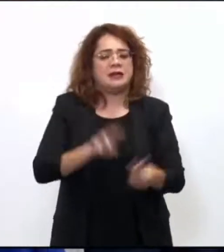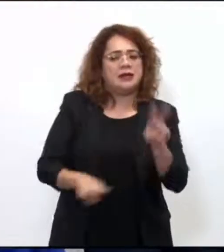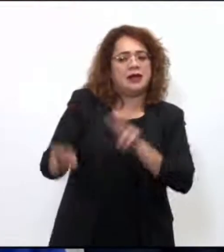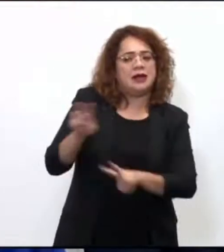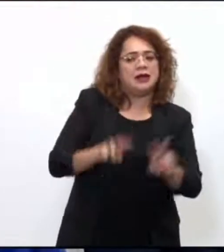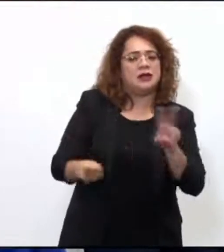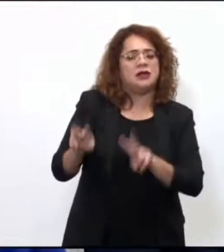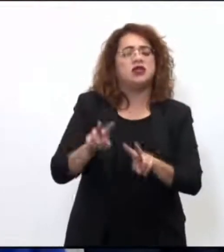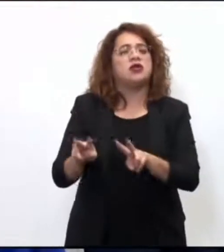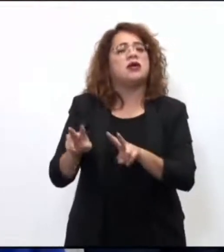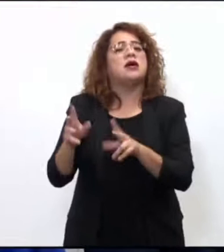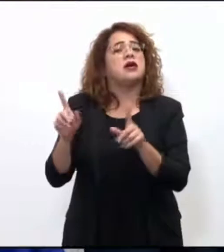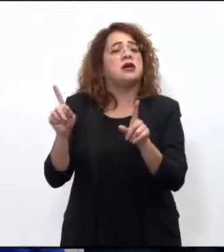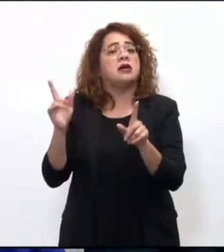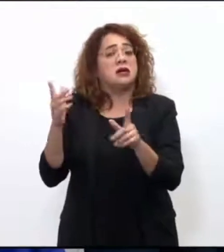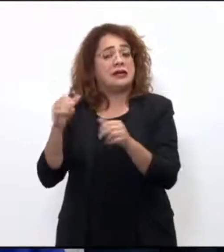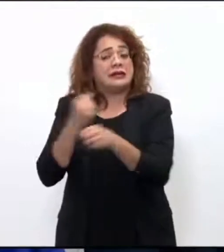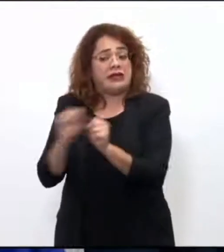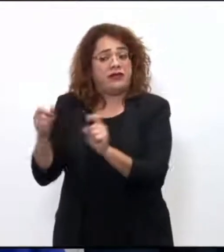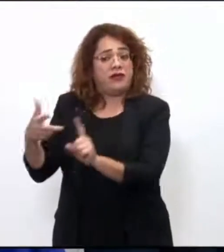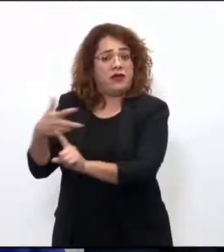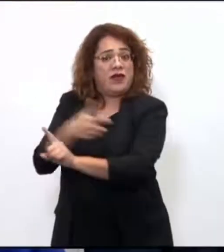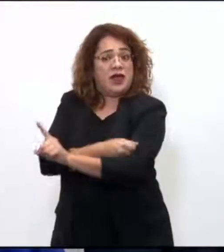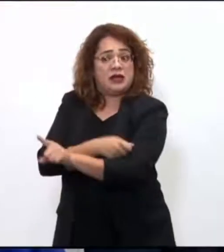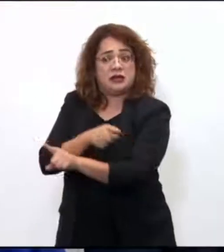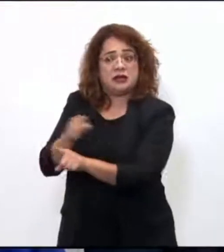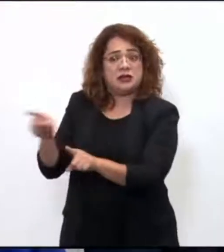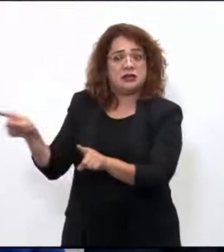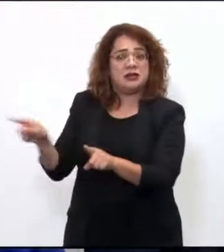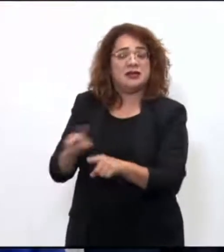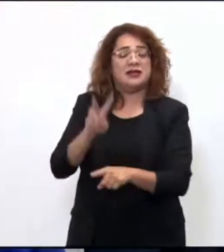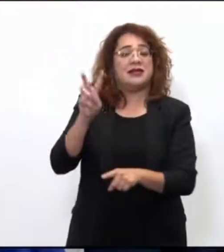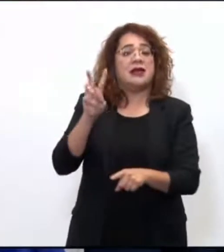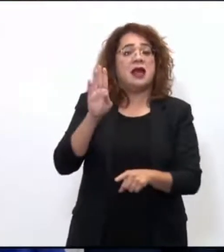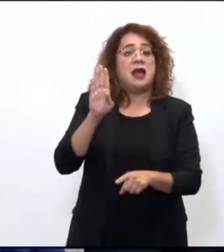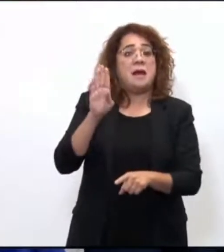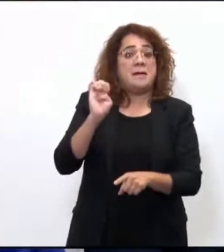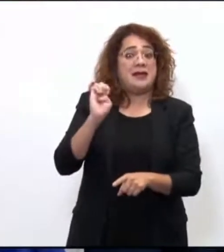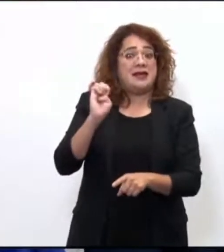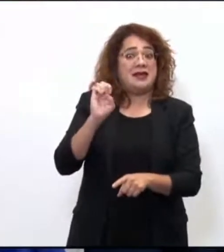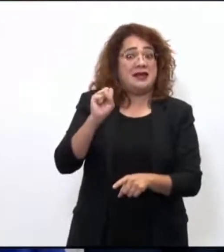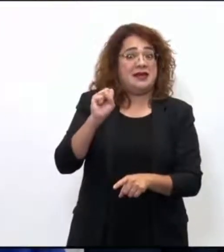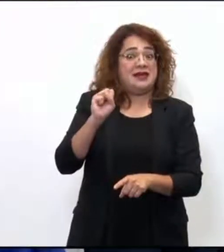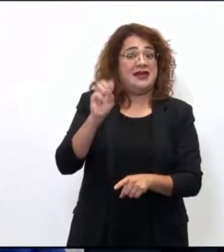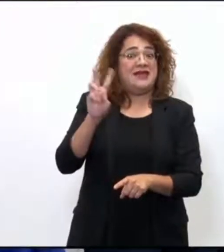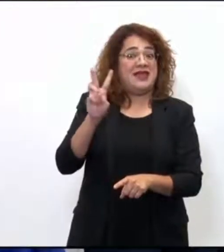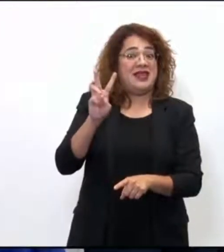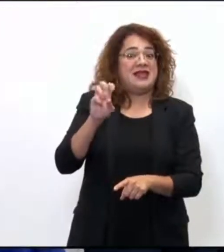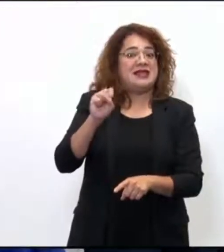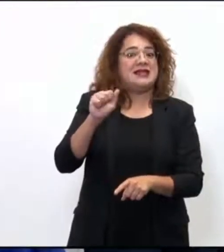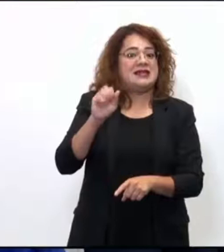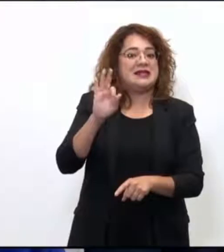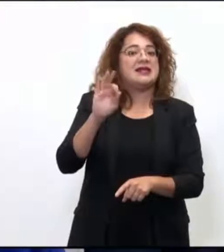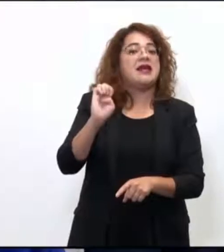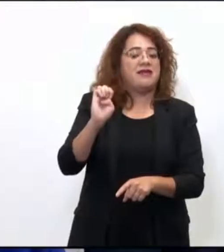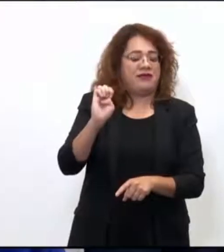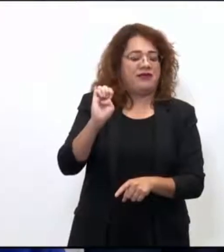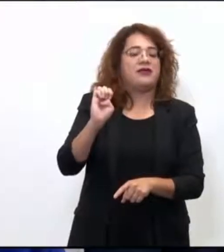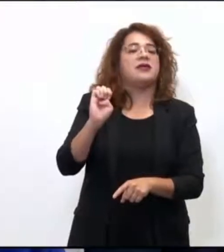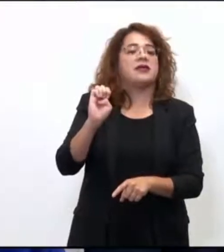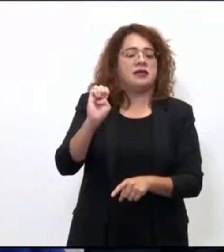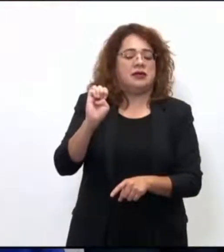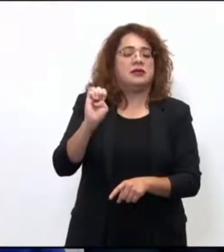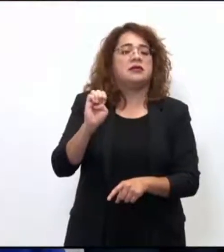safety of the vaccine by encouraging everyone to sign up for VSafe, which is the